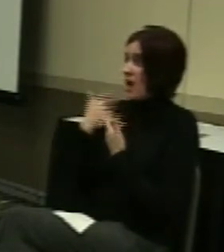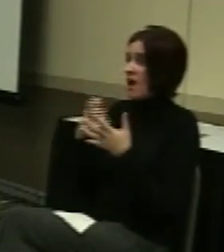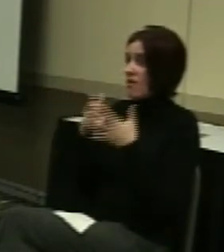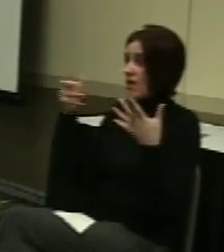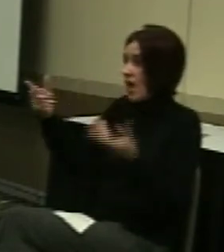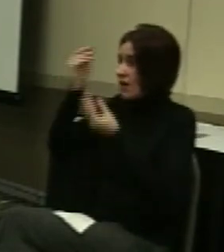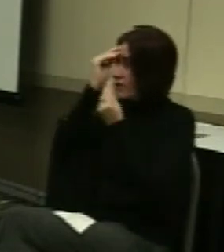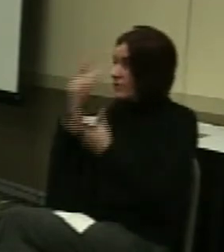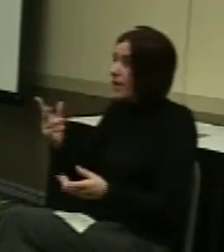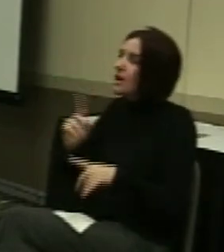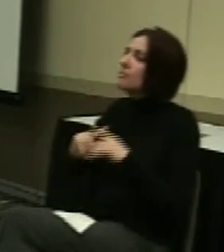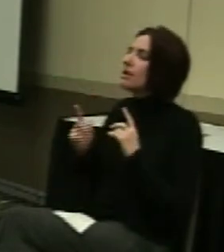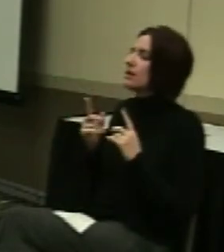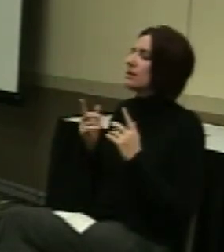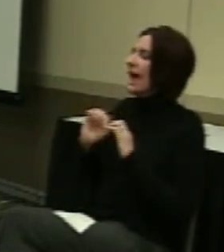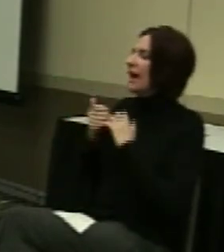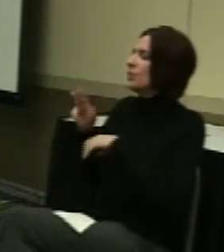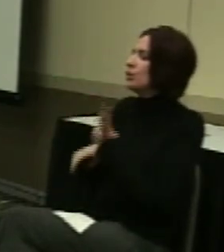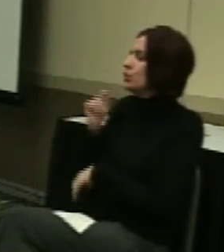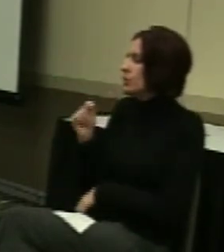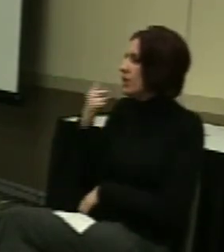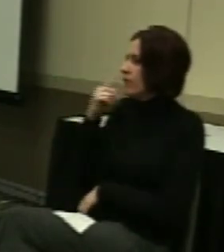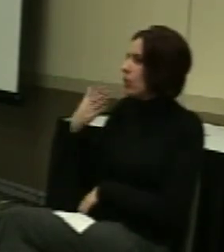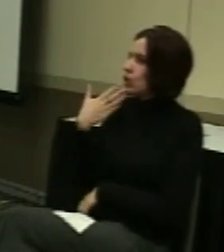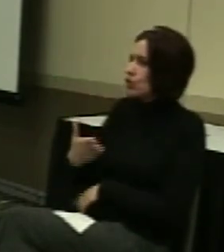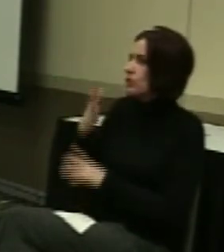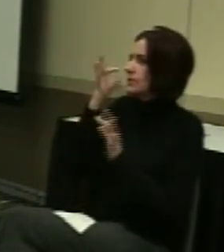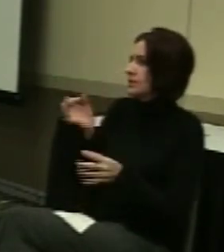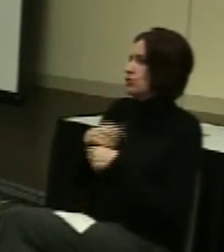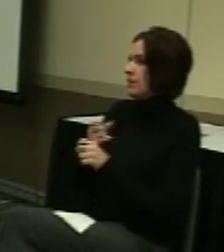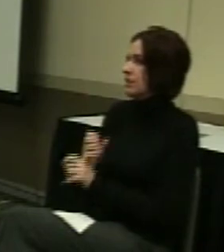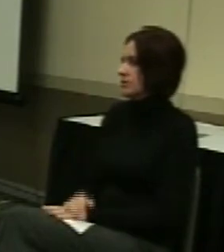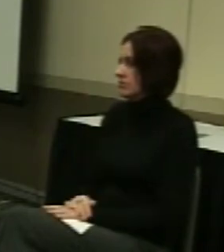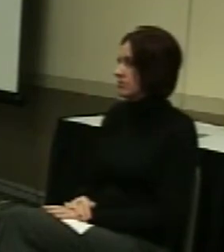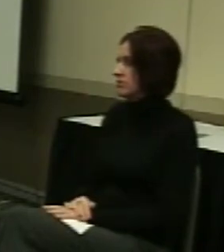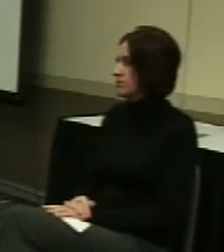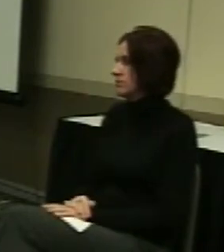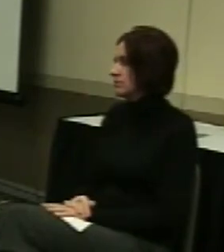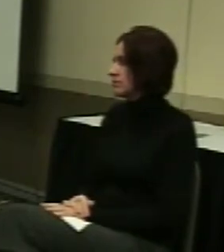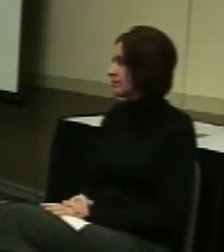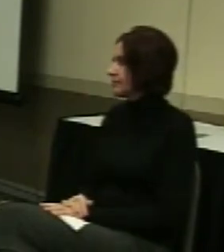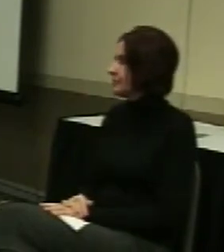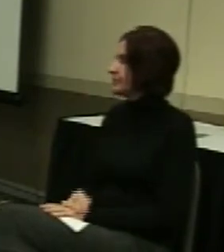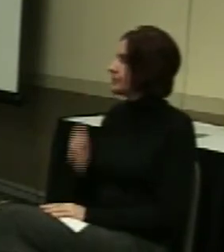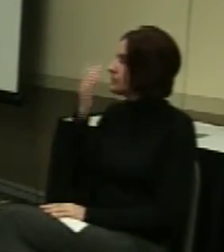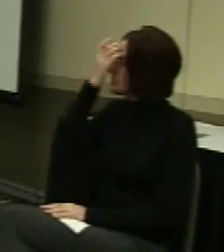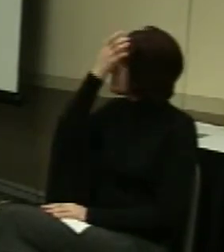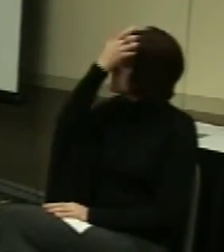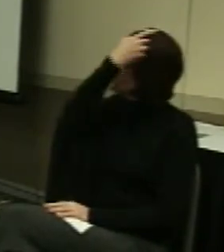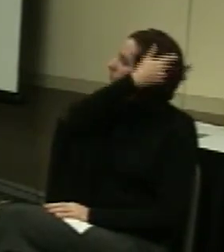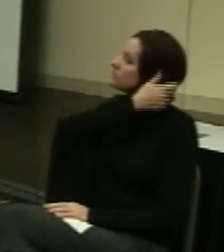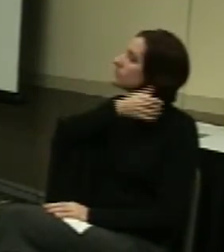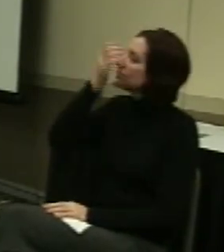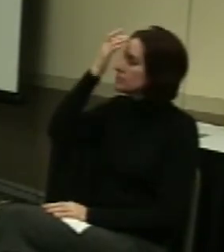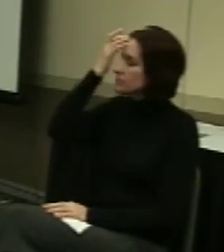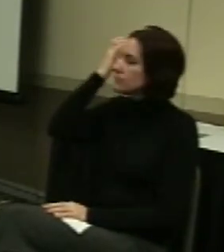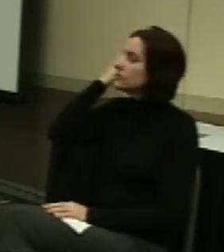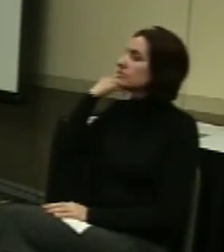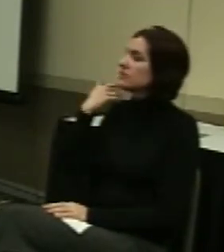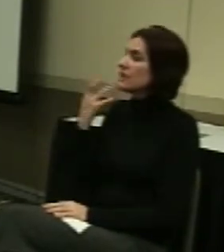of how do we use it for good decision making, database decision making. So, and you see ongoing progress,